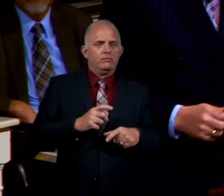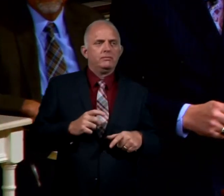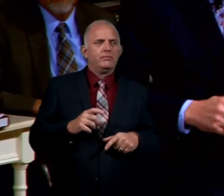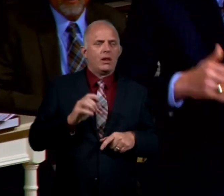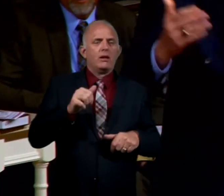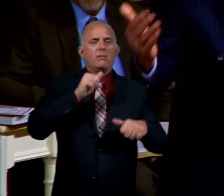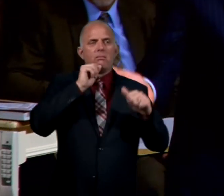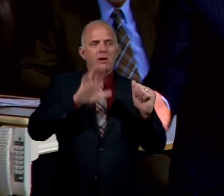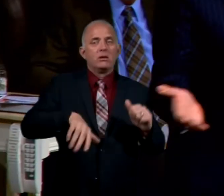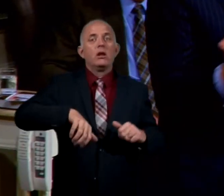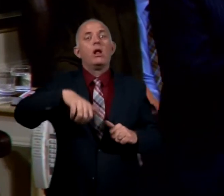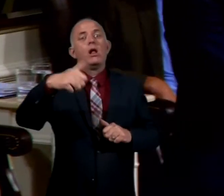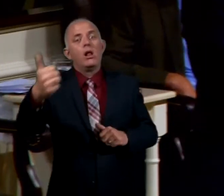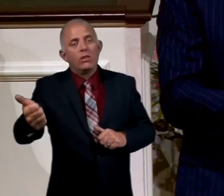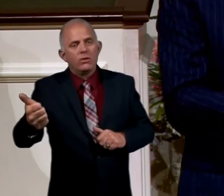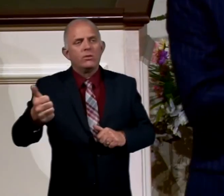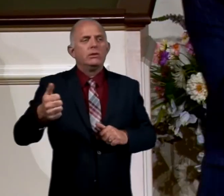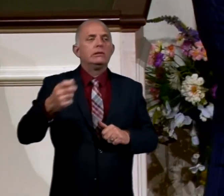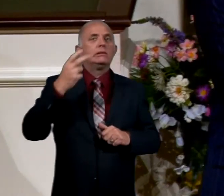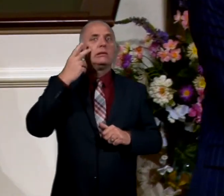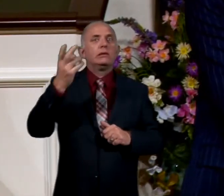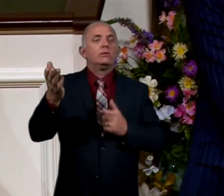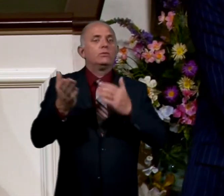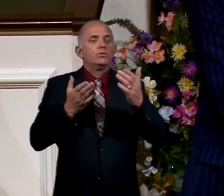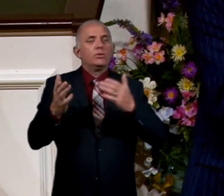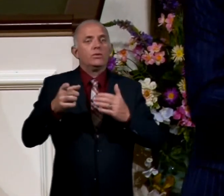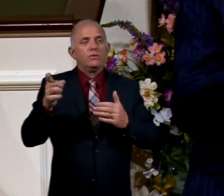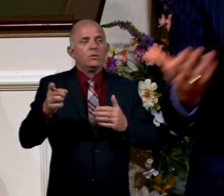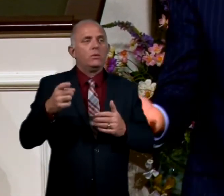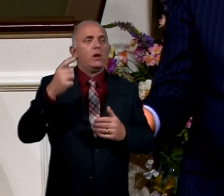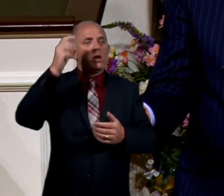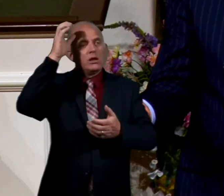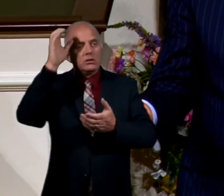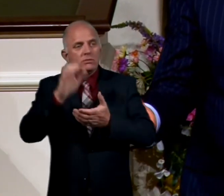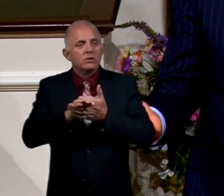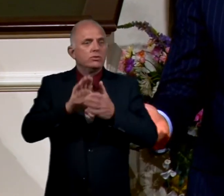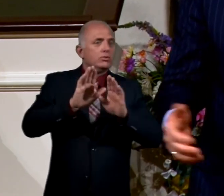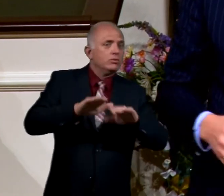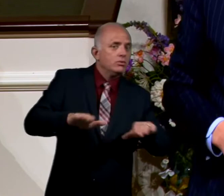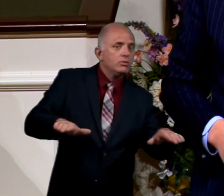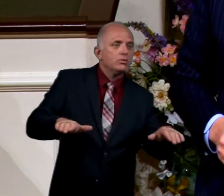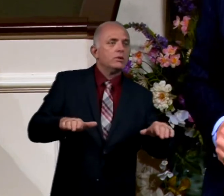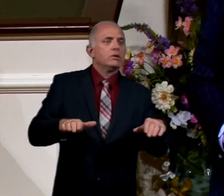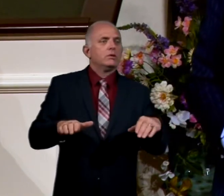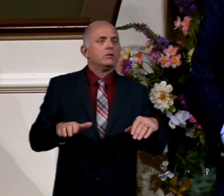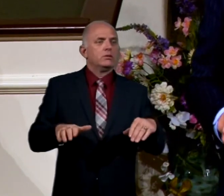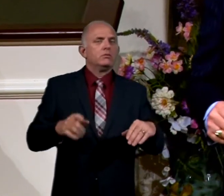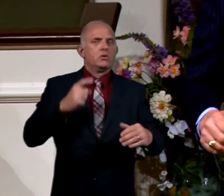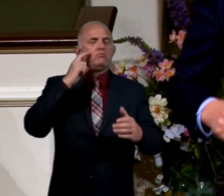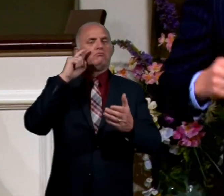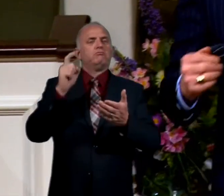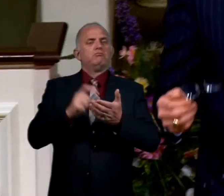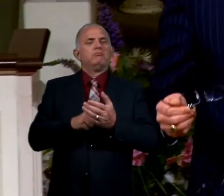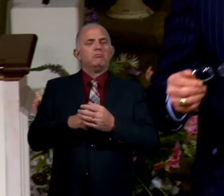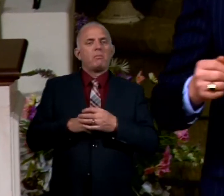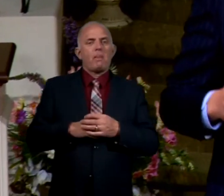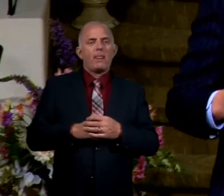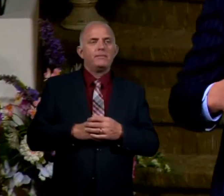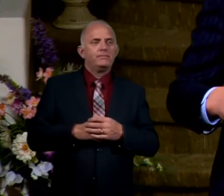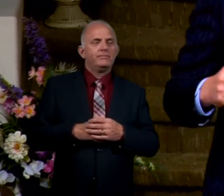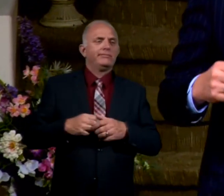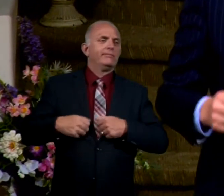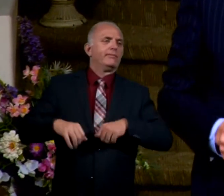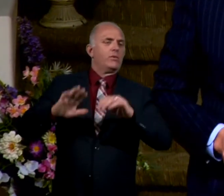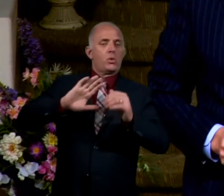You'll see her maidens, her household, her husband, her children. She gives up time and